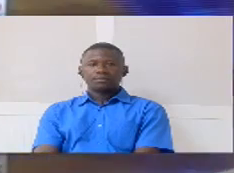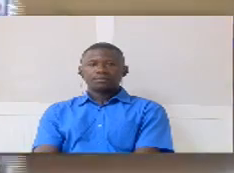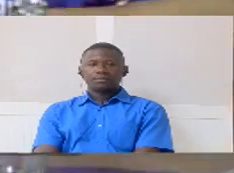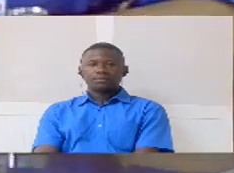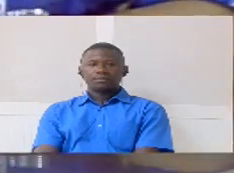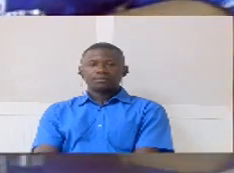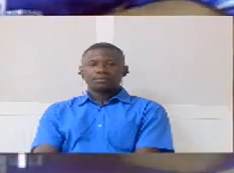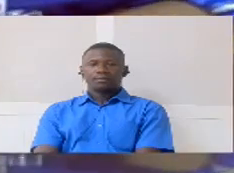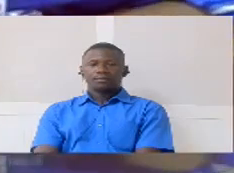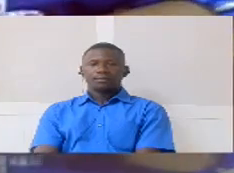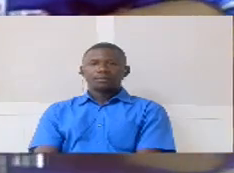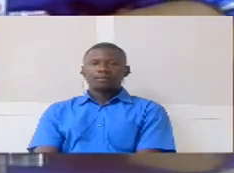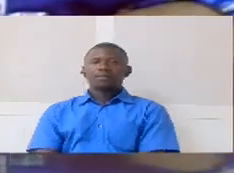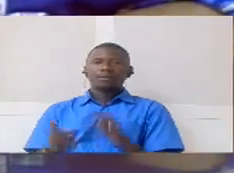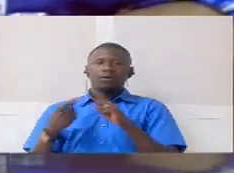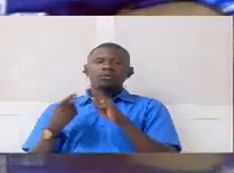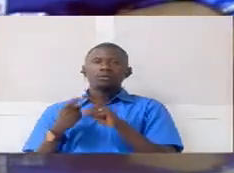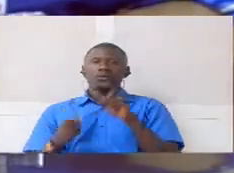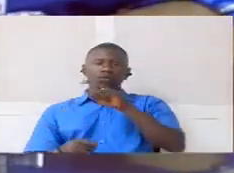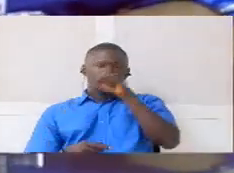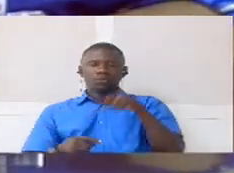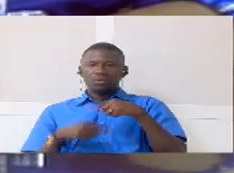The other question is in relation to your